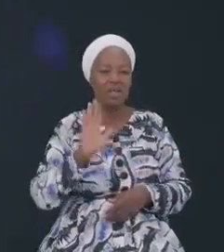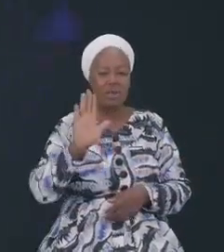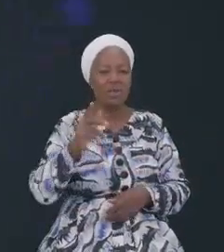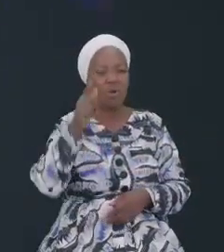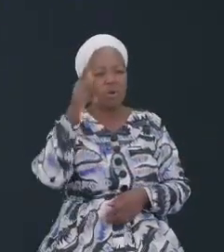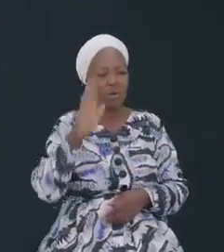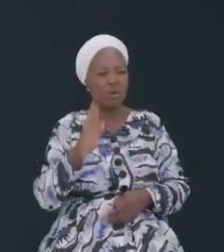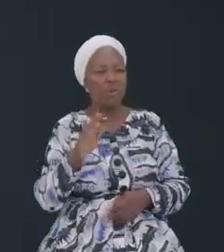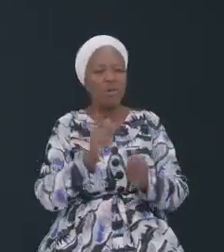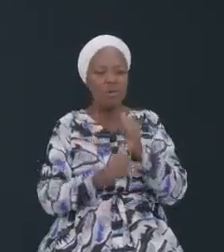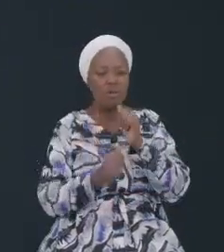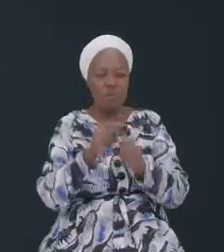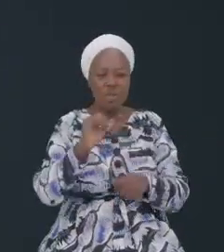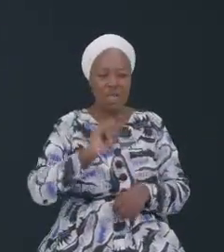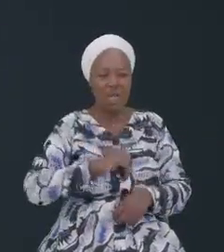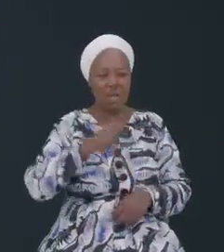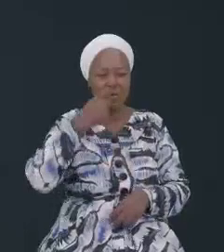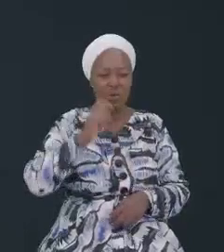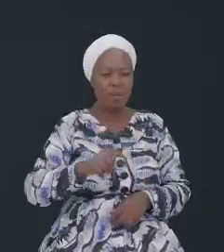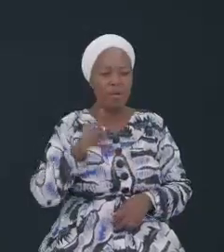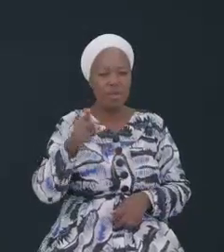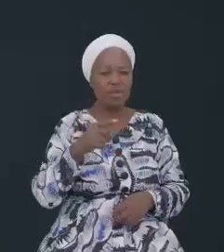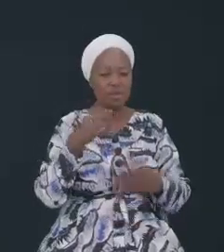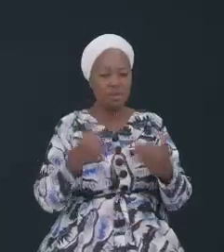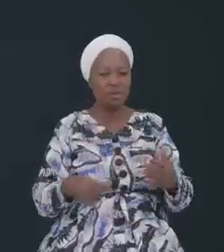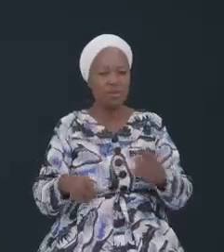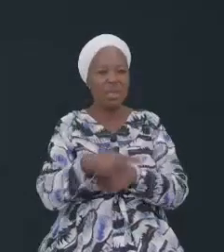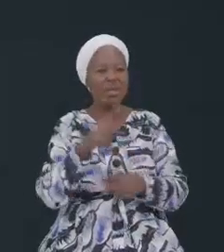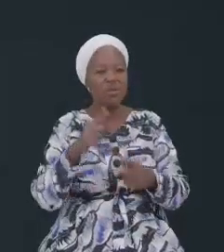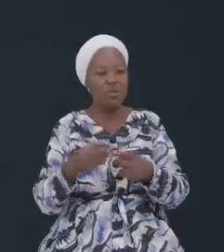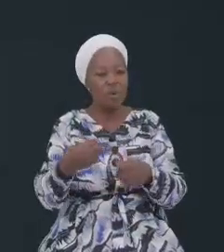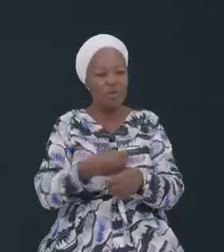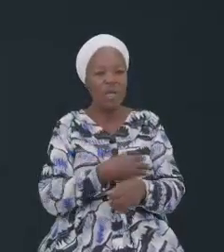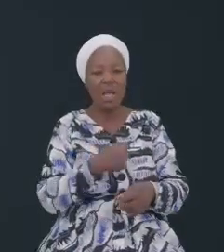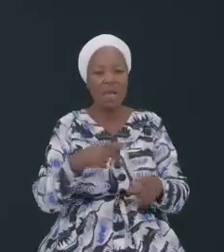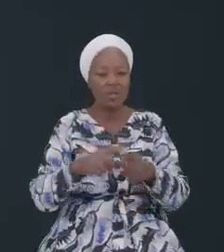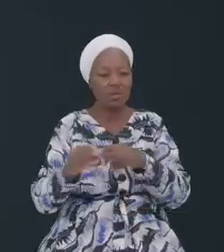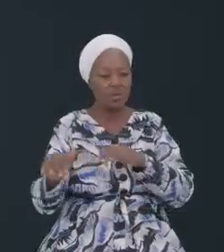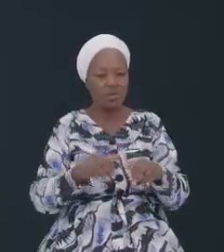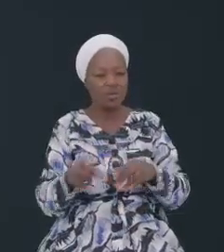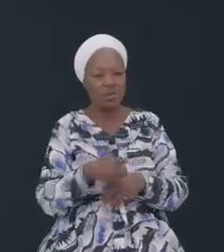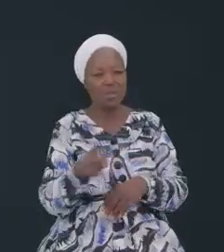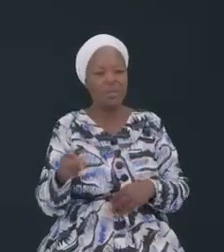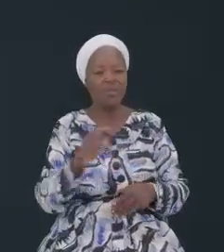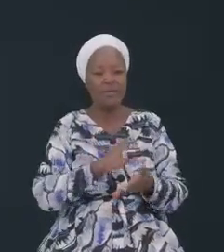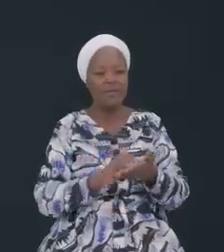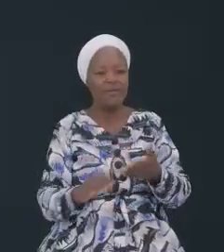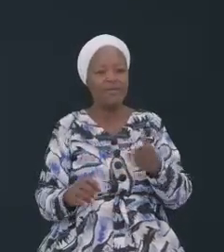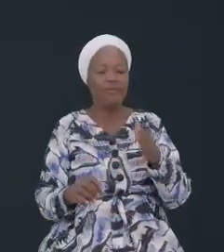I command thee this day to observe and to do them.